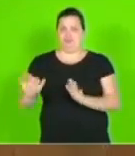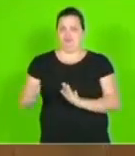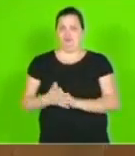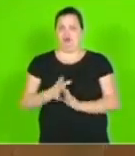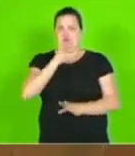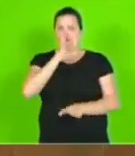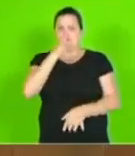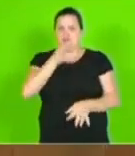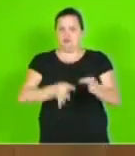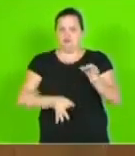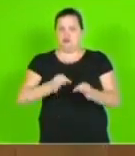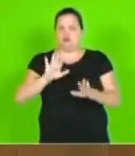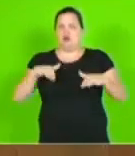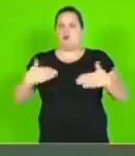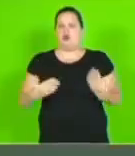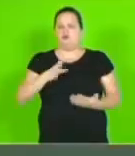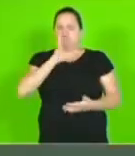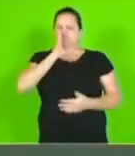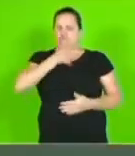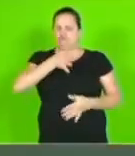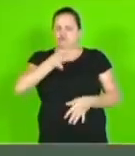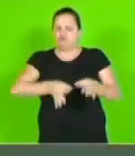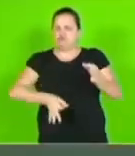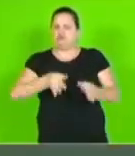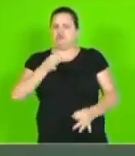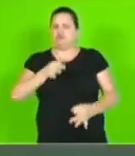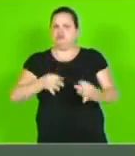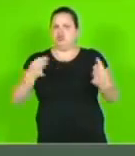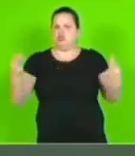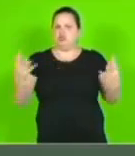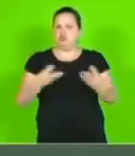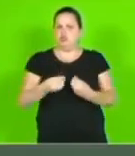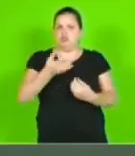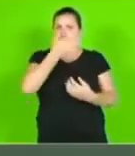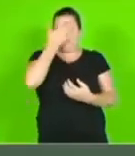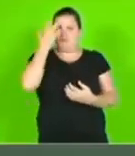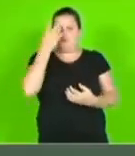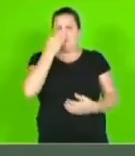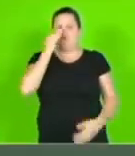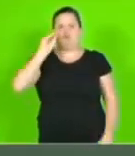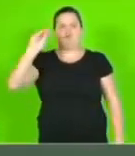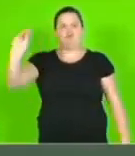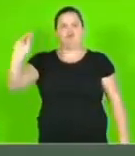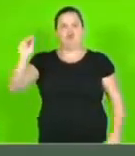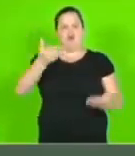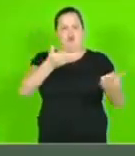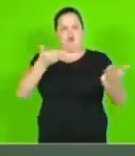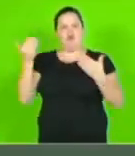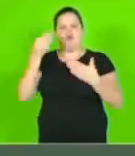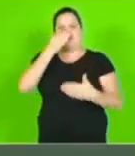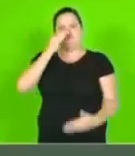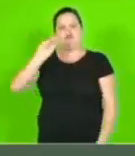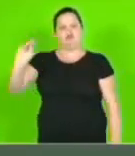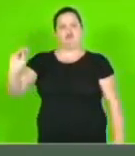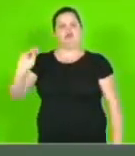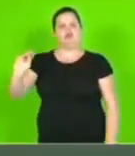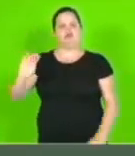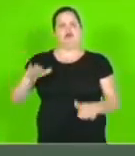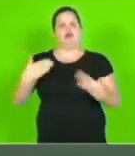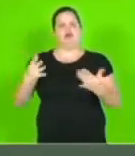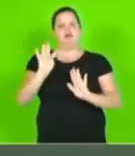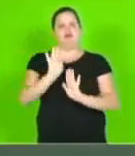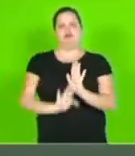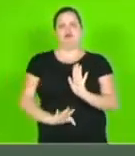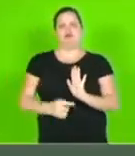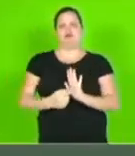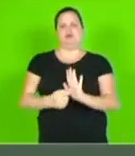So the judgment, what will be the judgment for those who rejected the